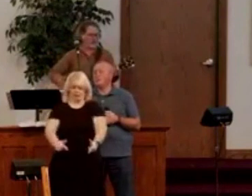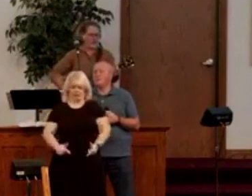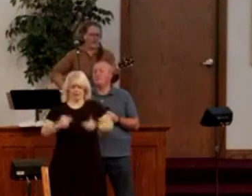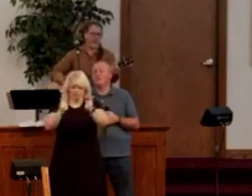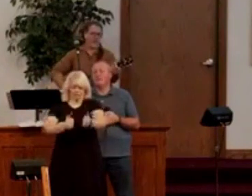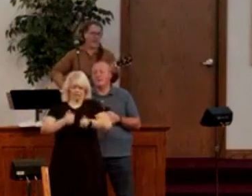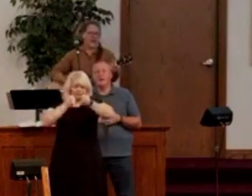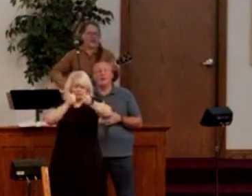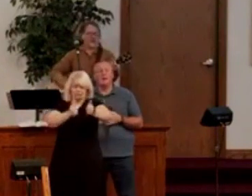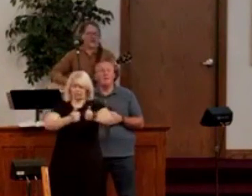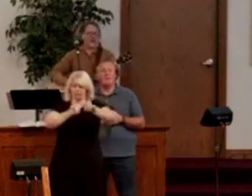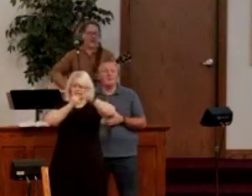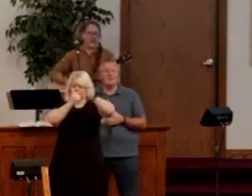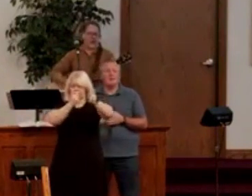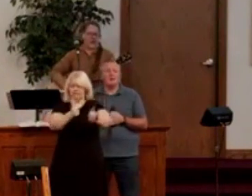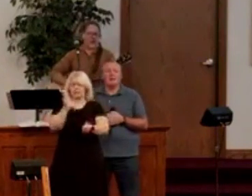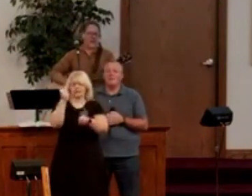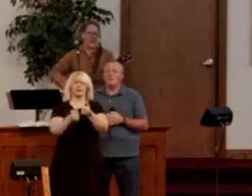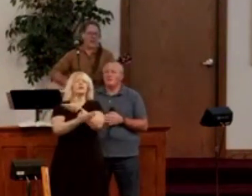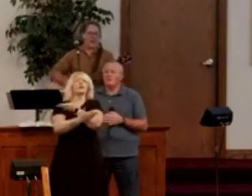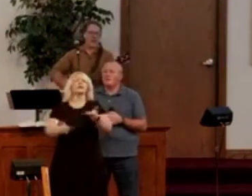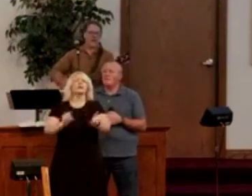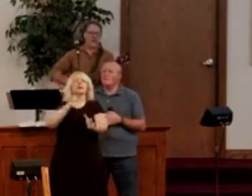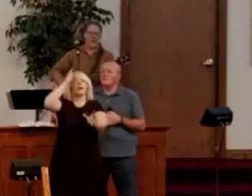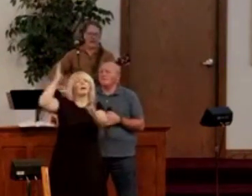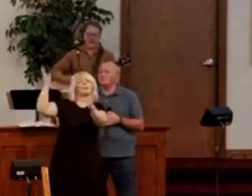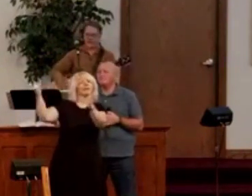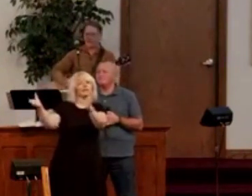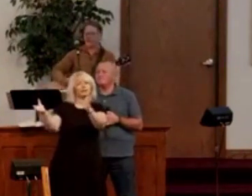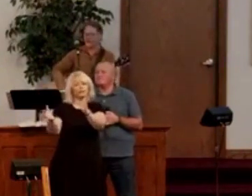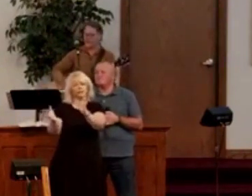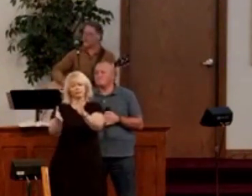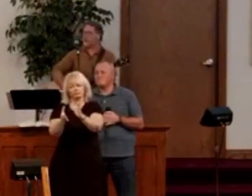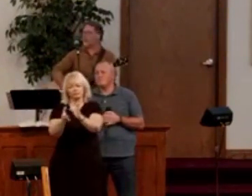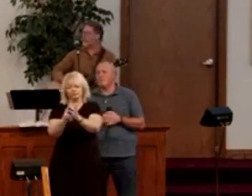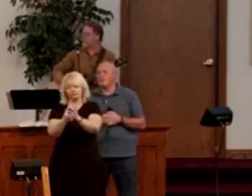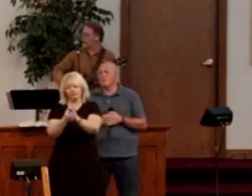follow everything I believe in. And